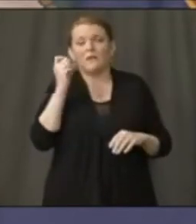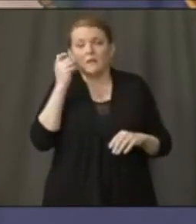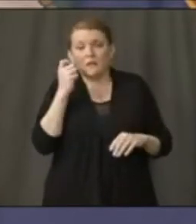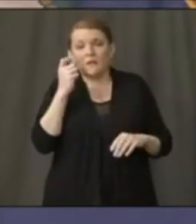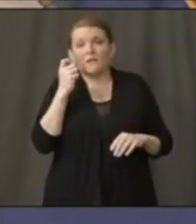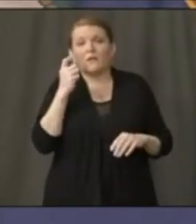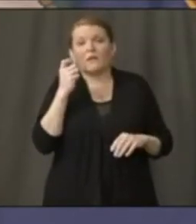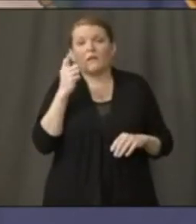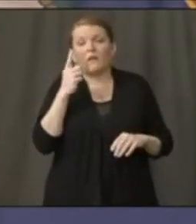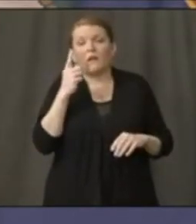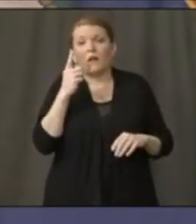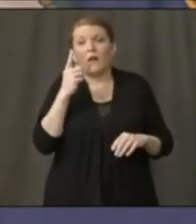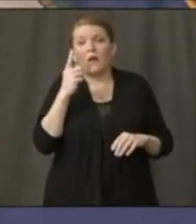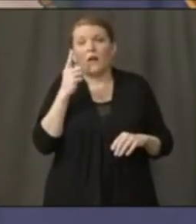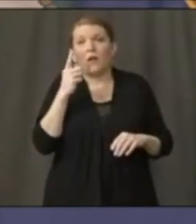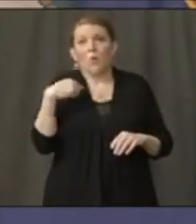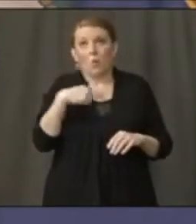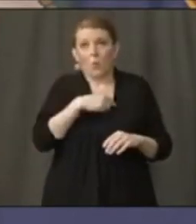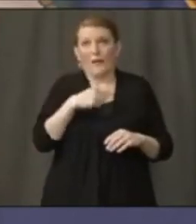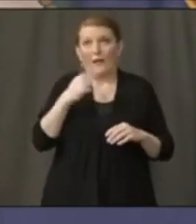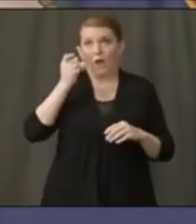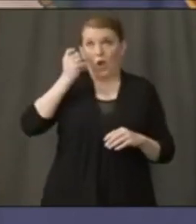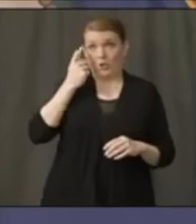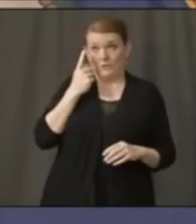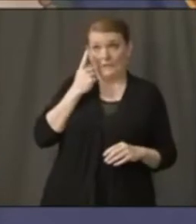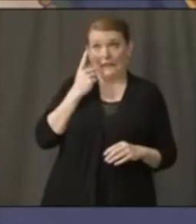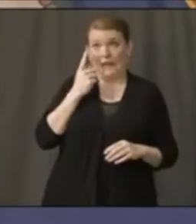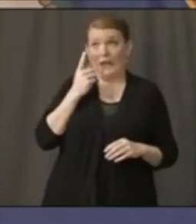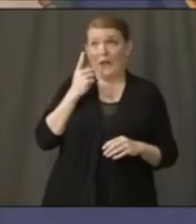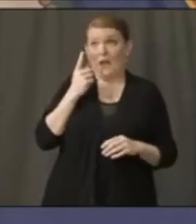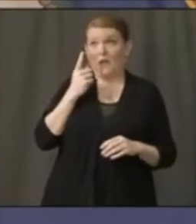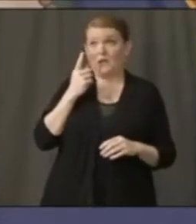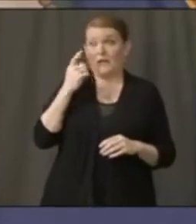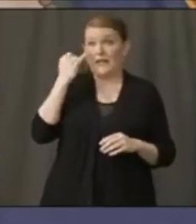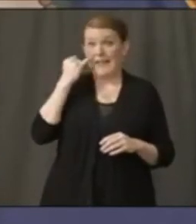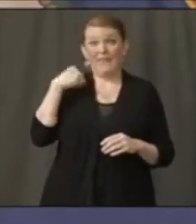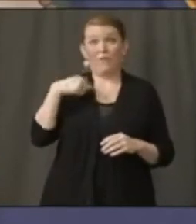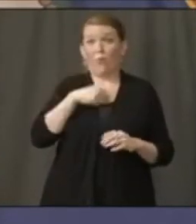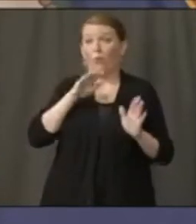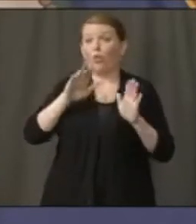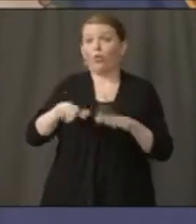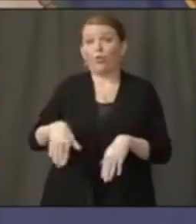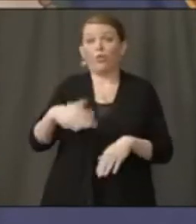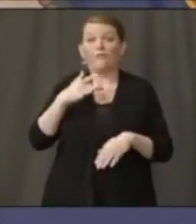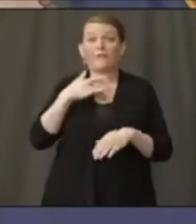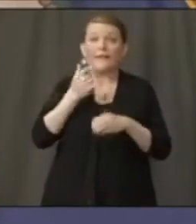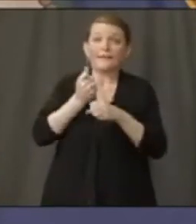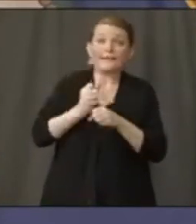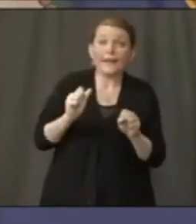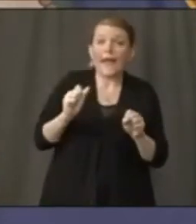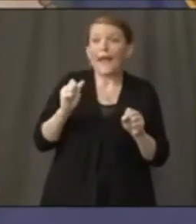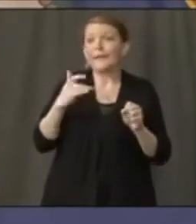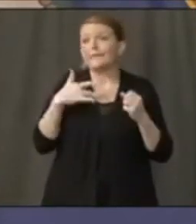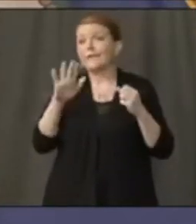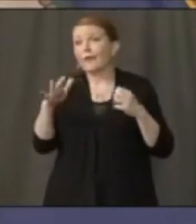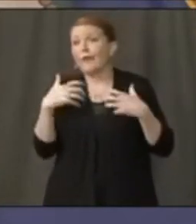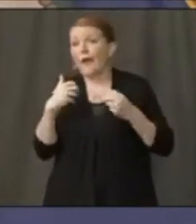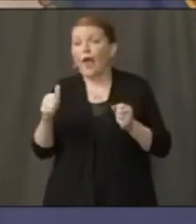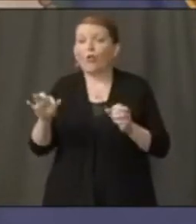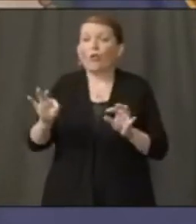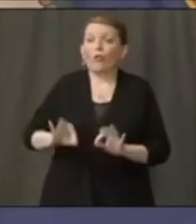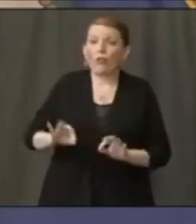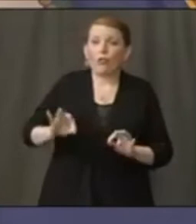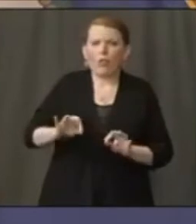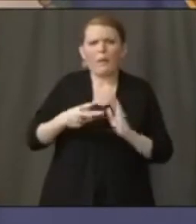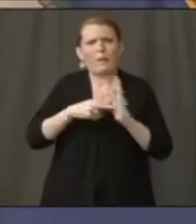unless they feel like we're putting public health front and center. And that's why we've tried to strike the right balance in terms of how